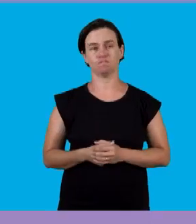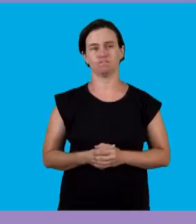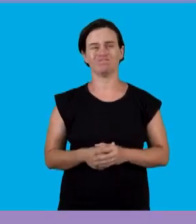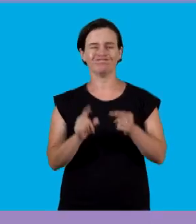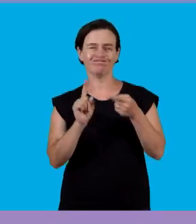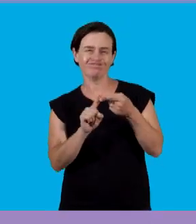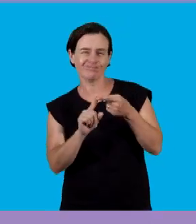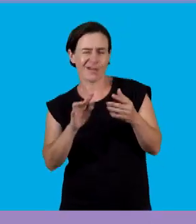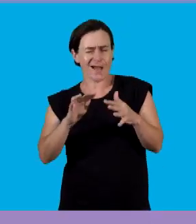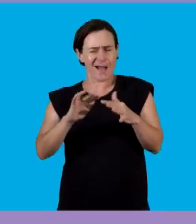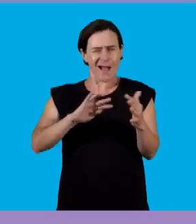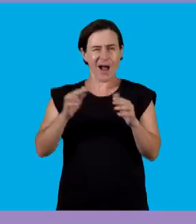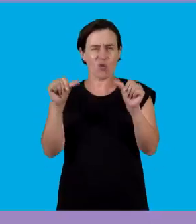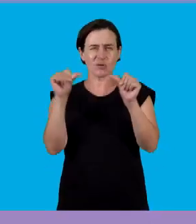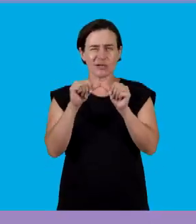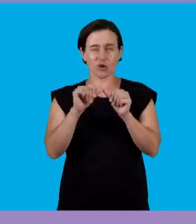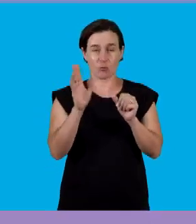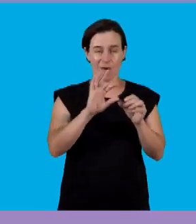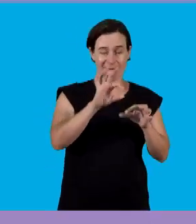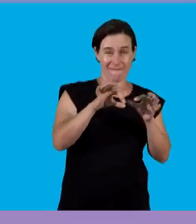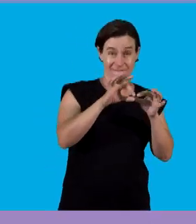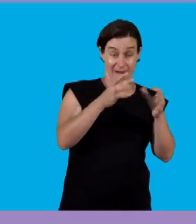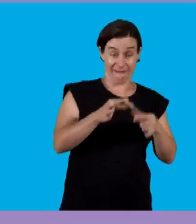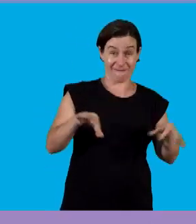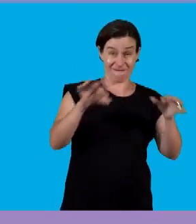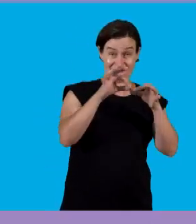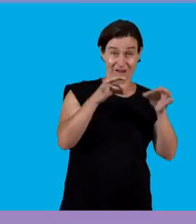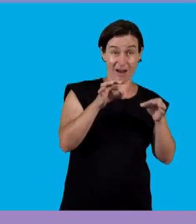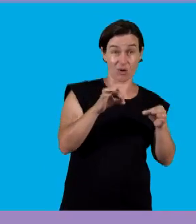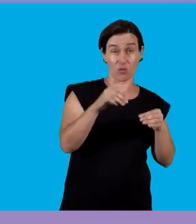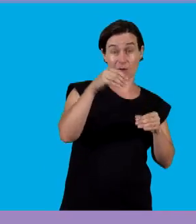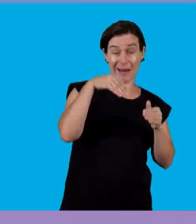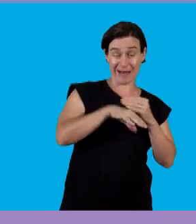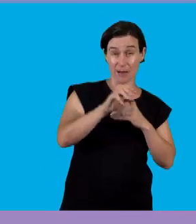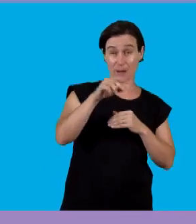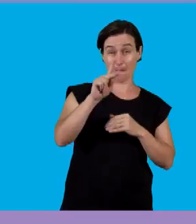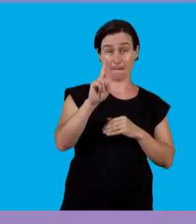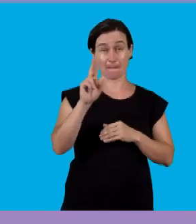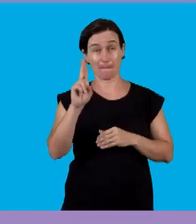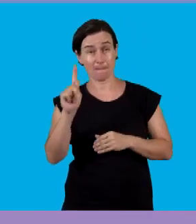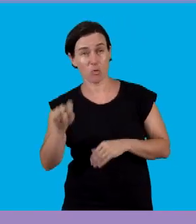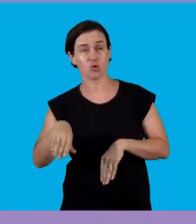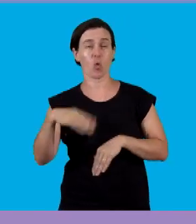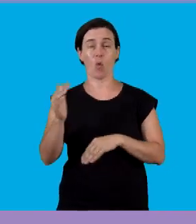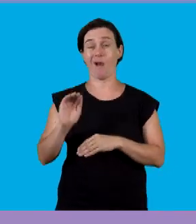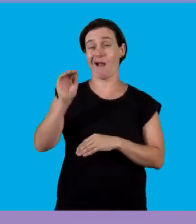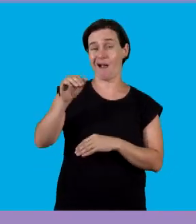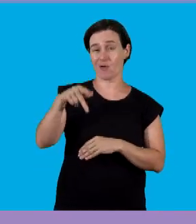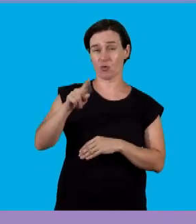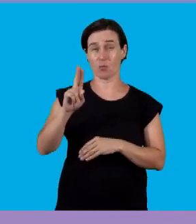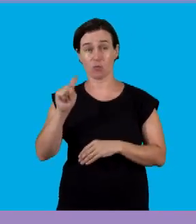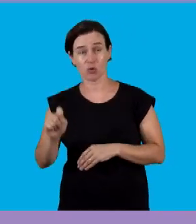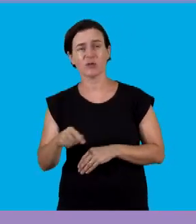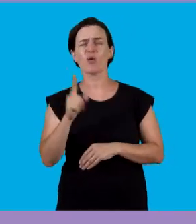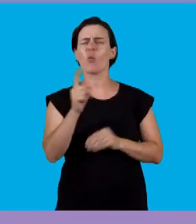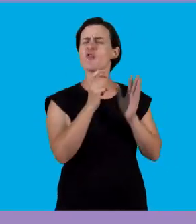you must know how to determine the input values, output values, and the rules in flow